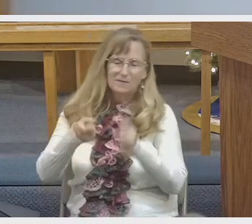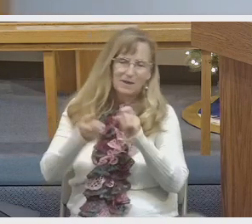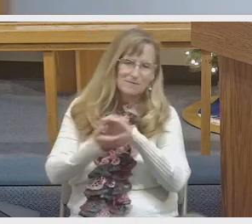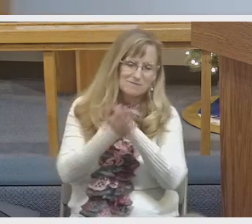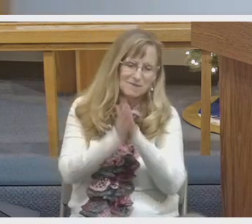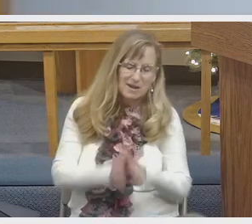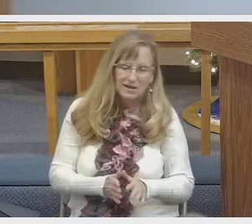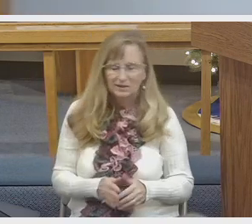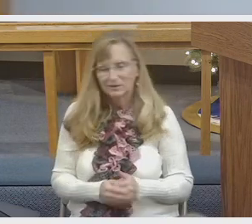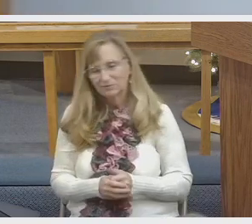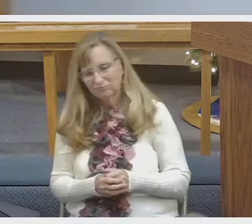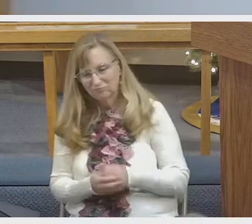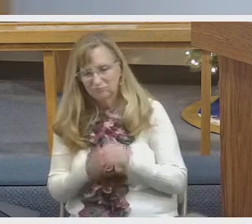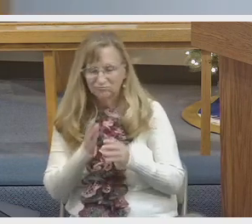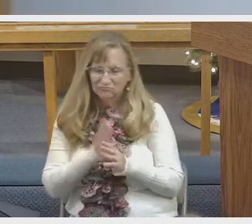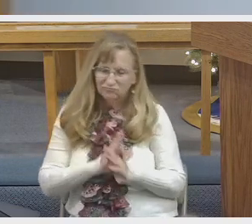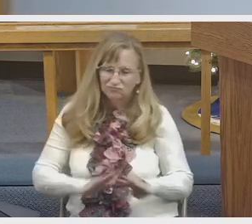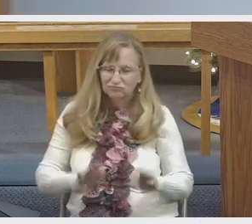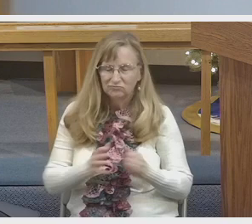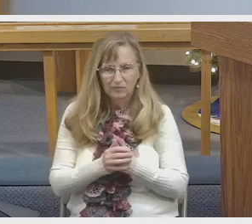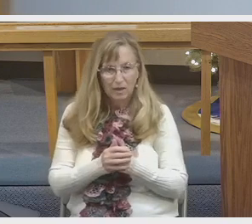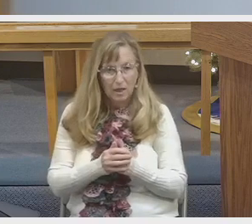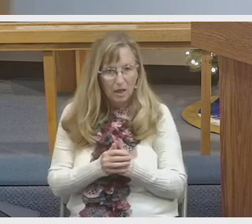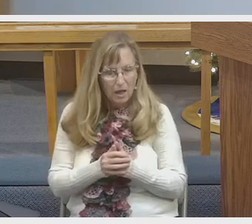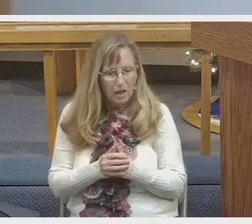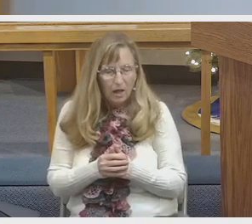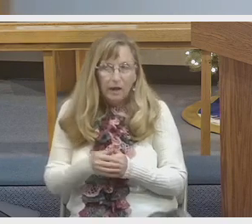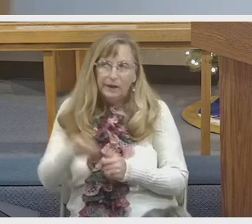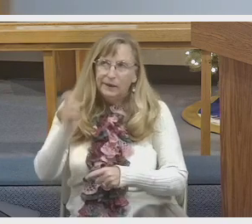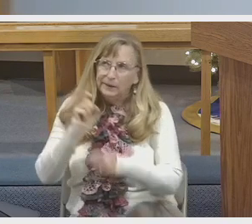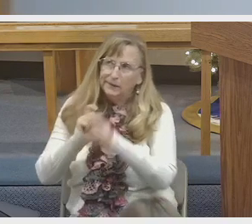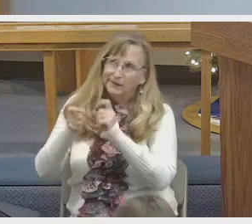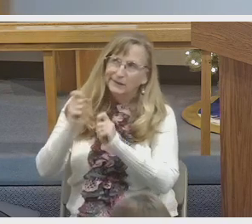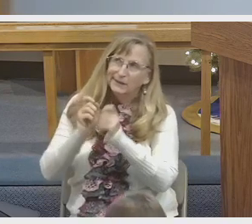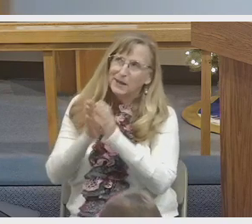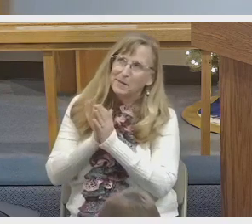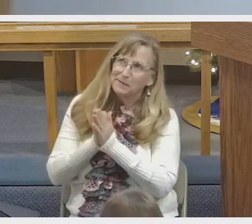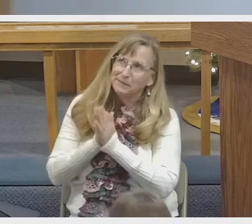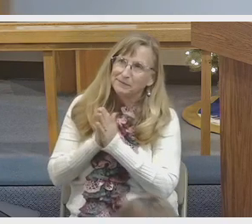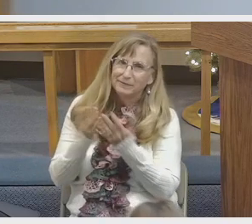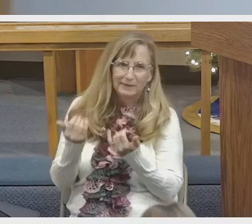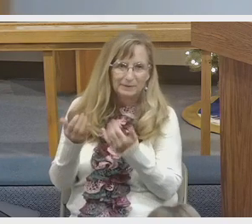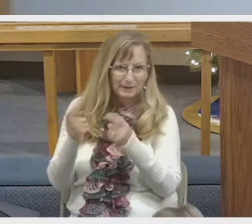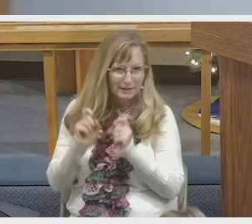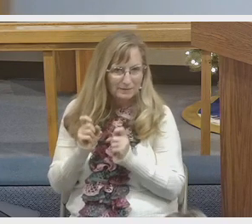just start off this way and continually ask and ask and ask, he might grant that.